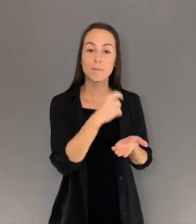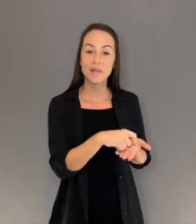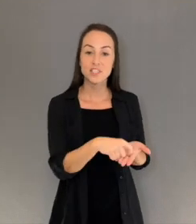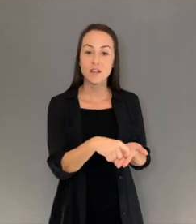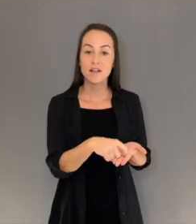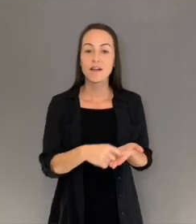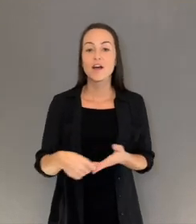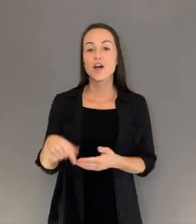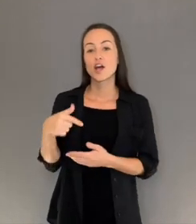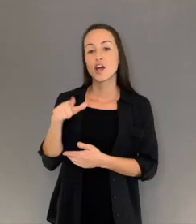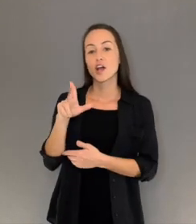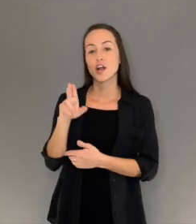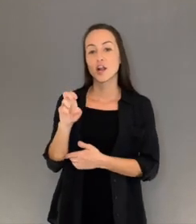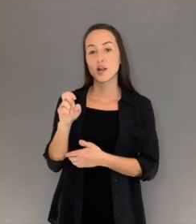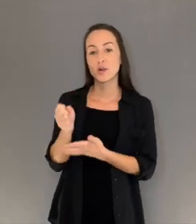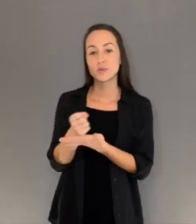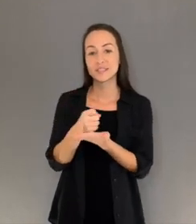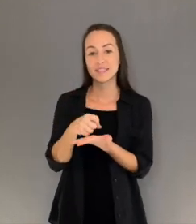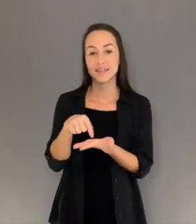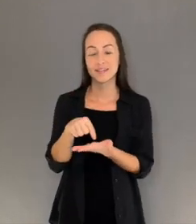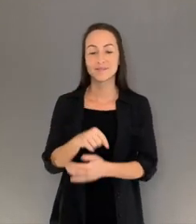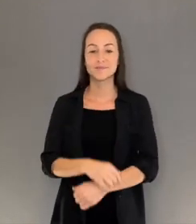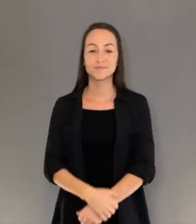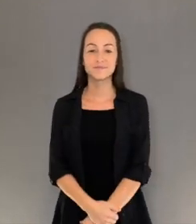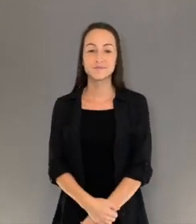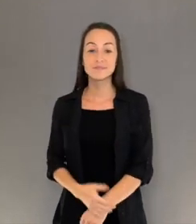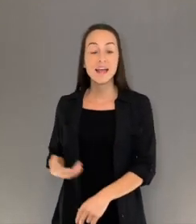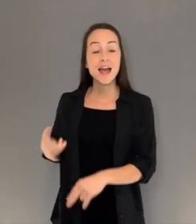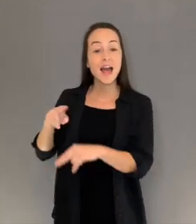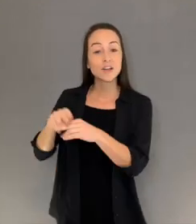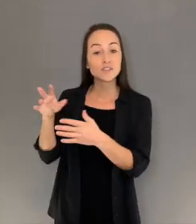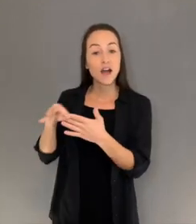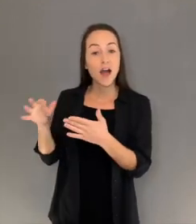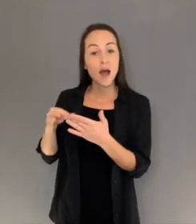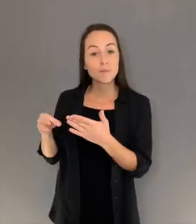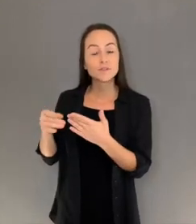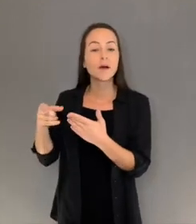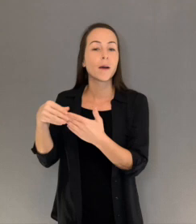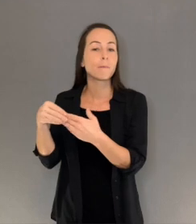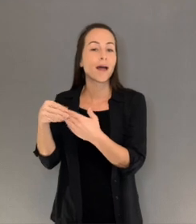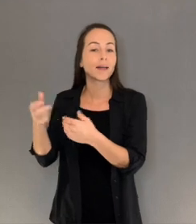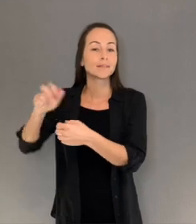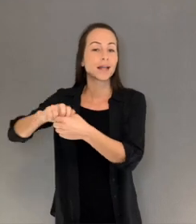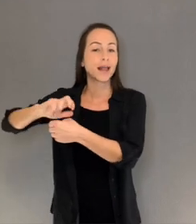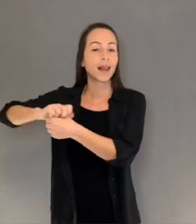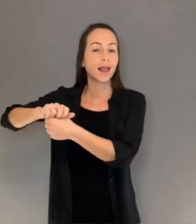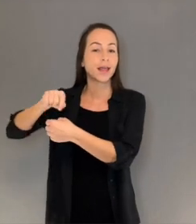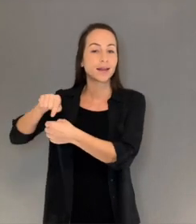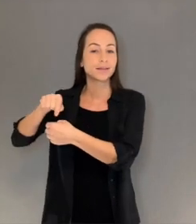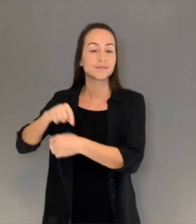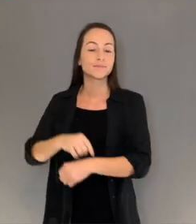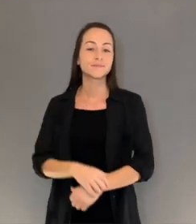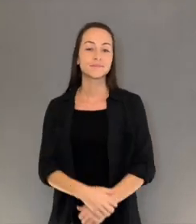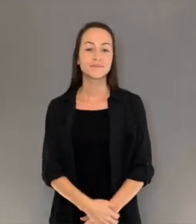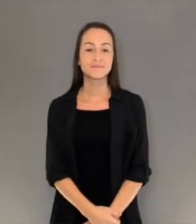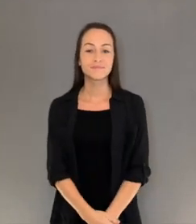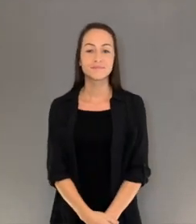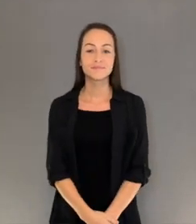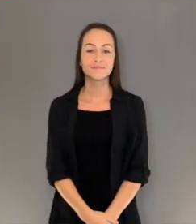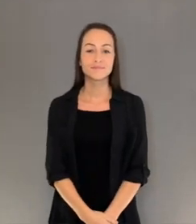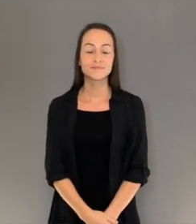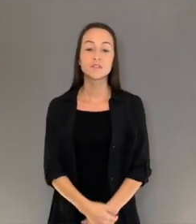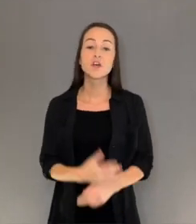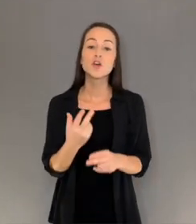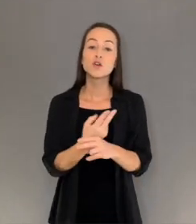stick. Optional materials: plastic lids. Place the paper bag so that the